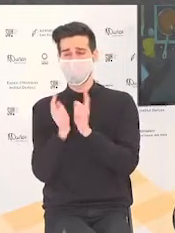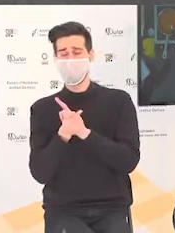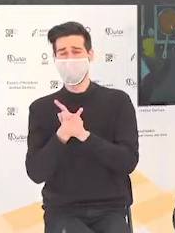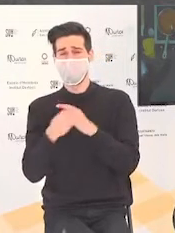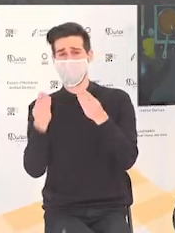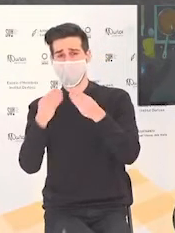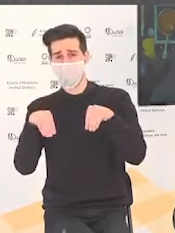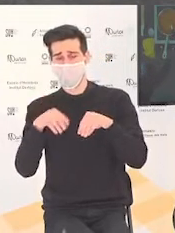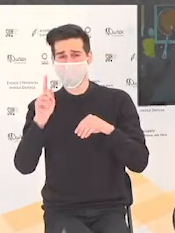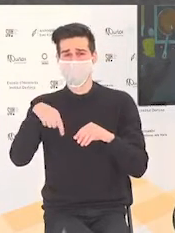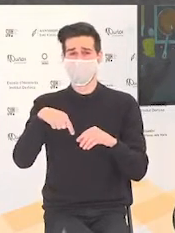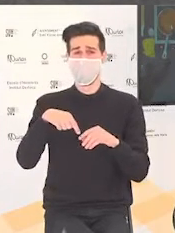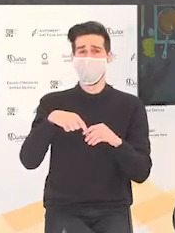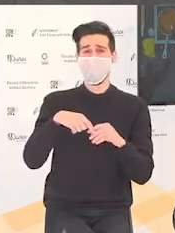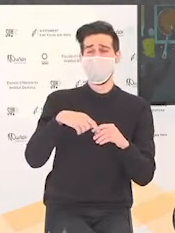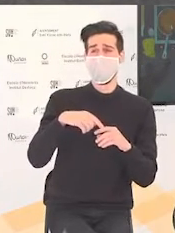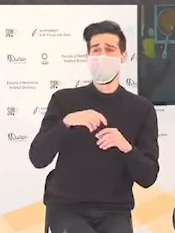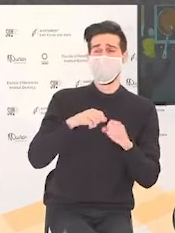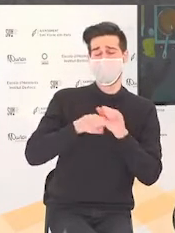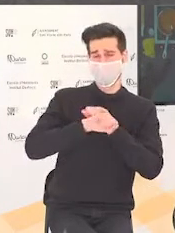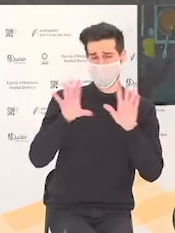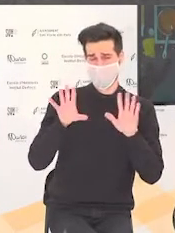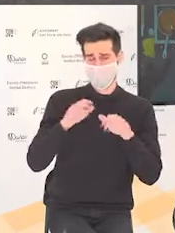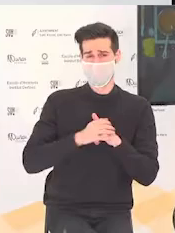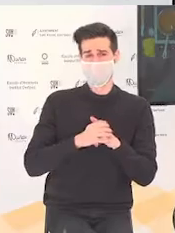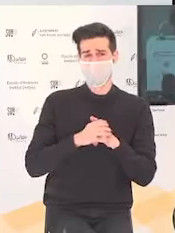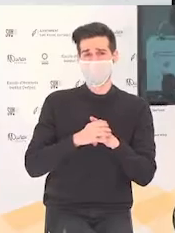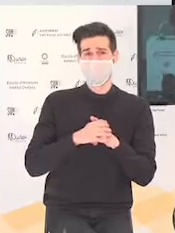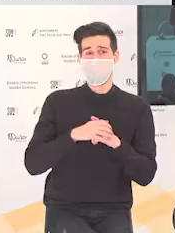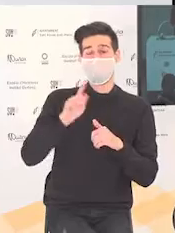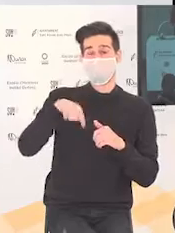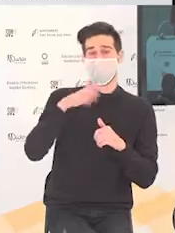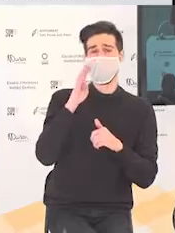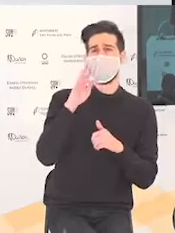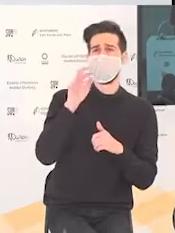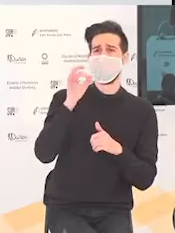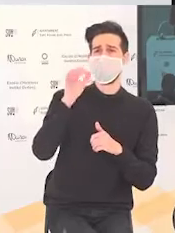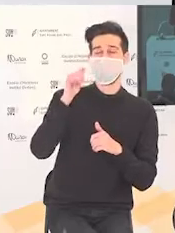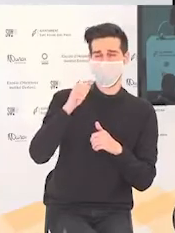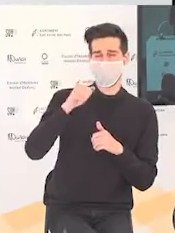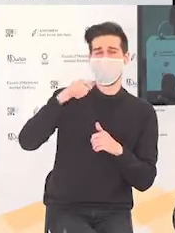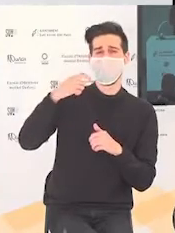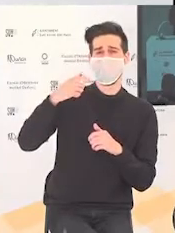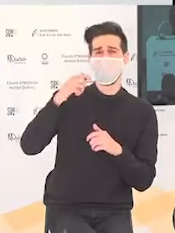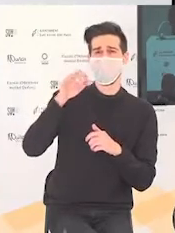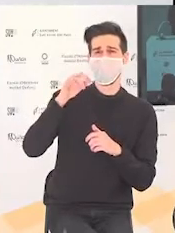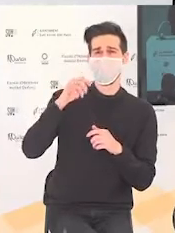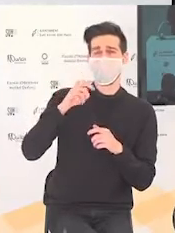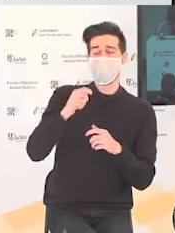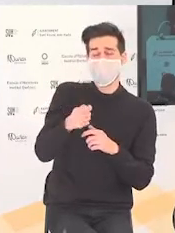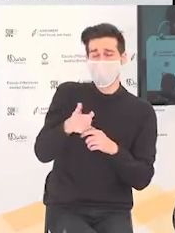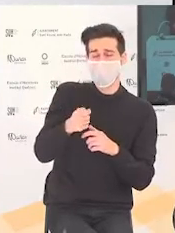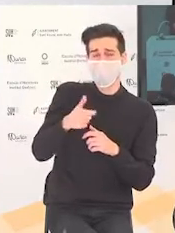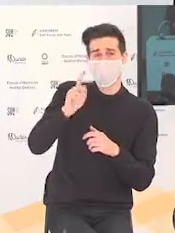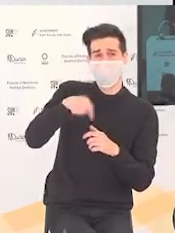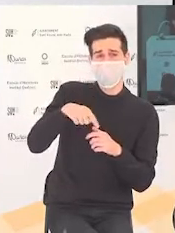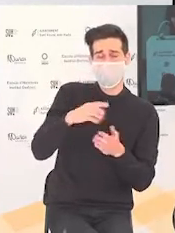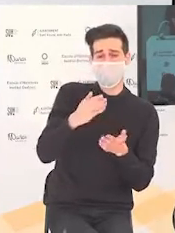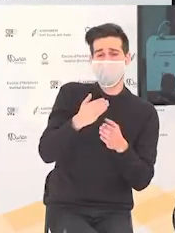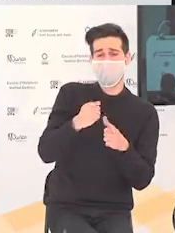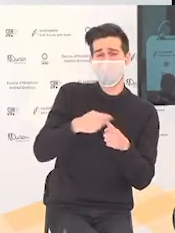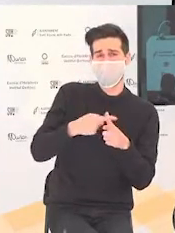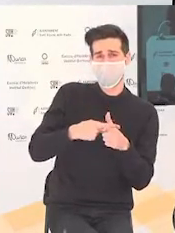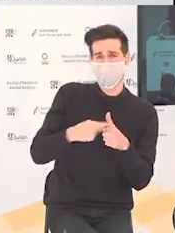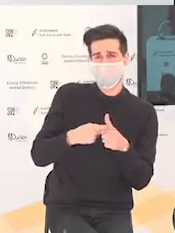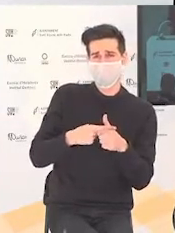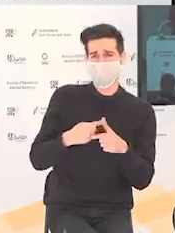tengo proteína de guisante, bueno, aislado de proteína de guisante y de proteína de patata. What you will notice, though, is that